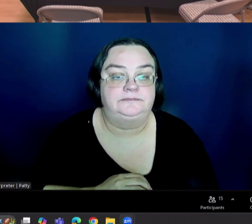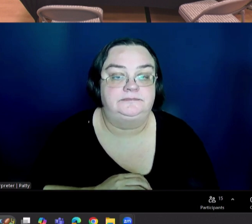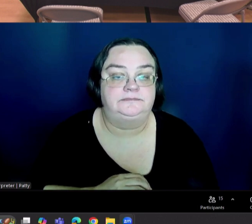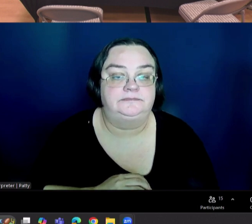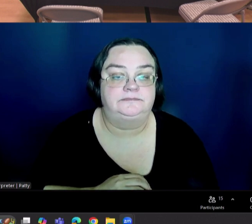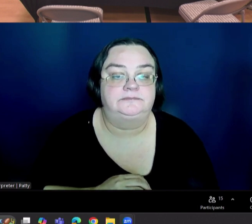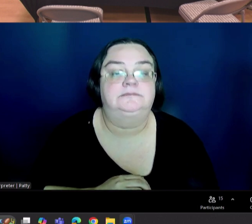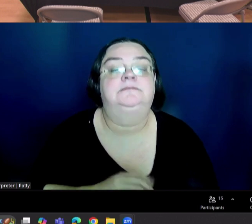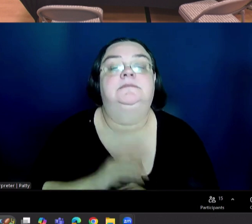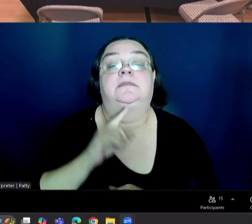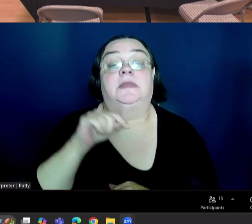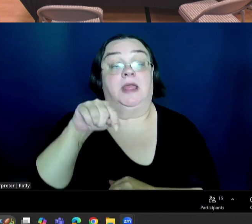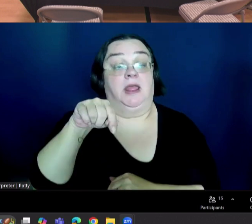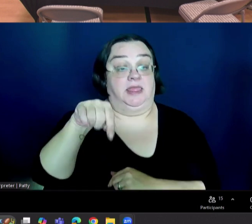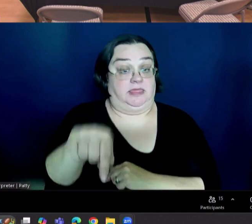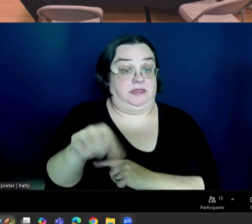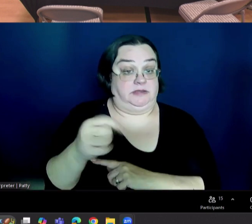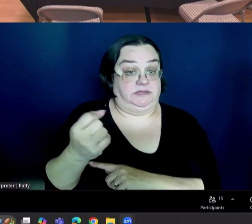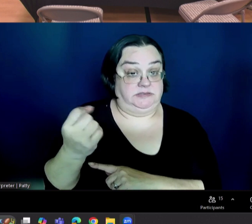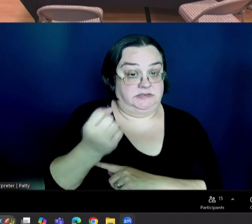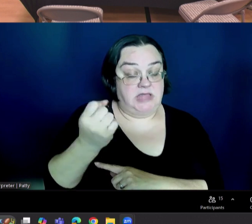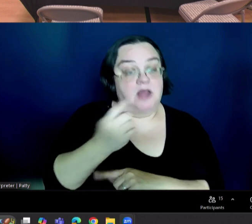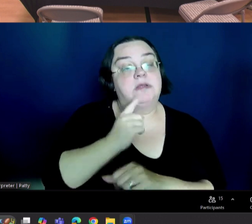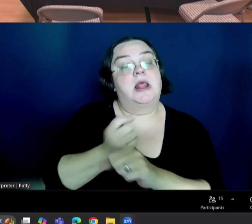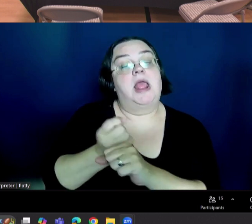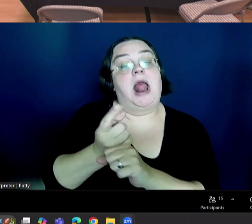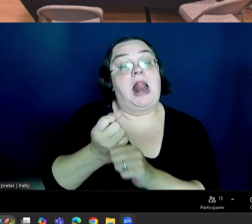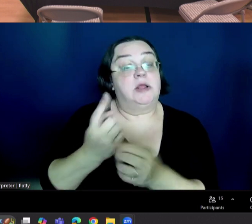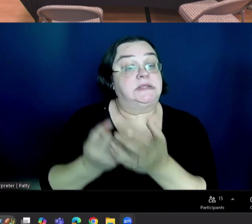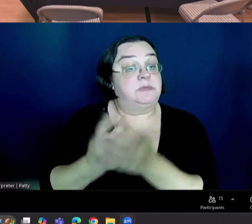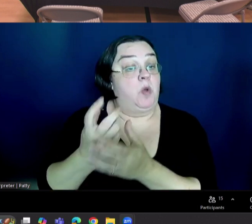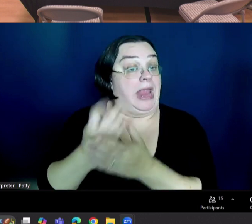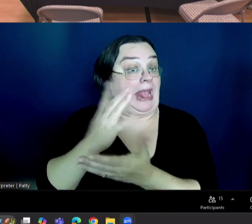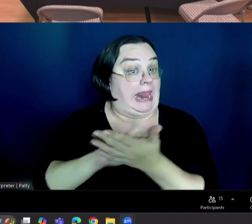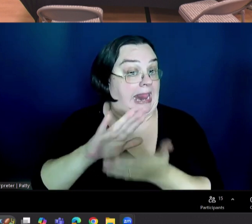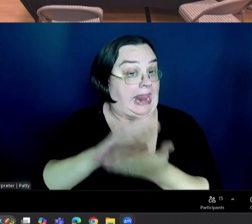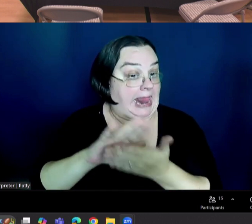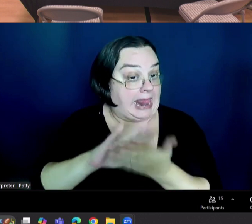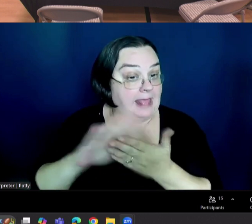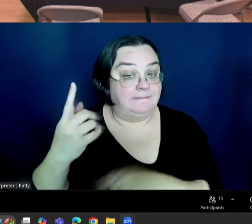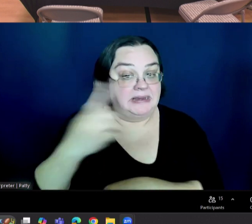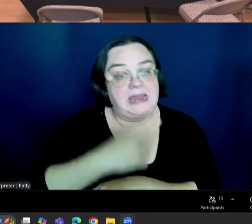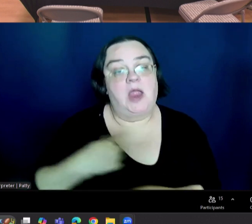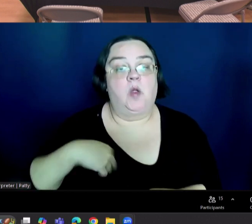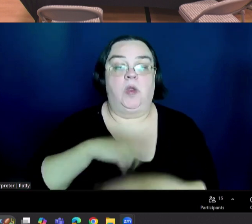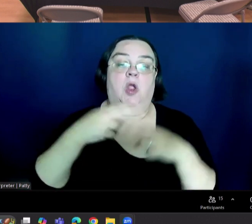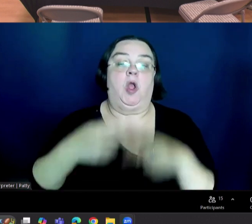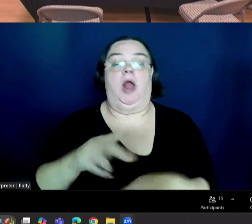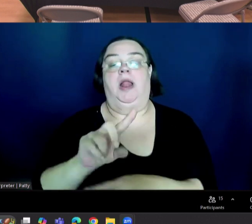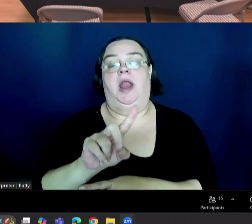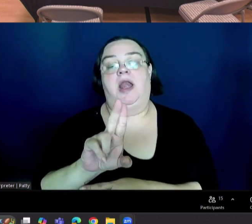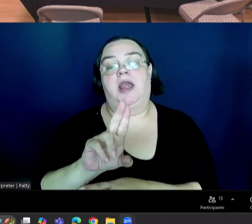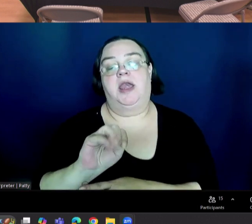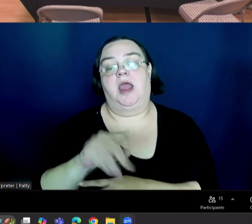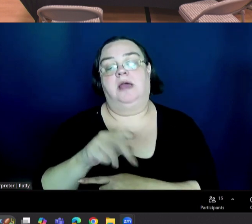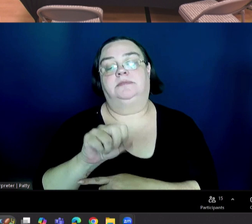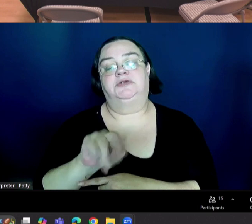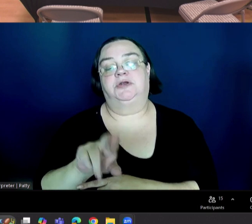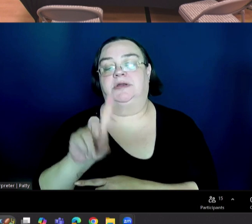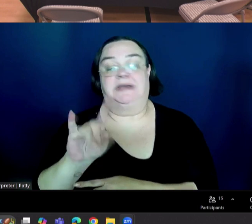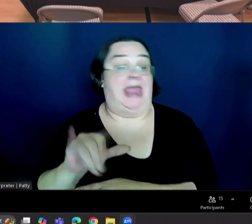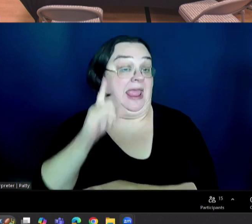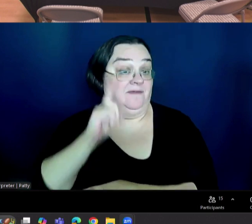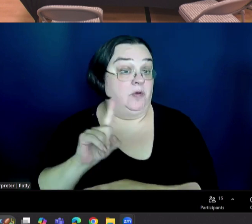This Saturday is the annual spring cleanup day. We call it the dumpster day for town